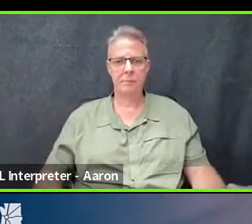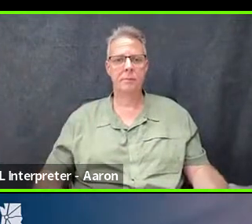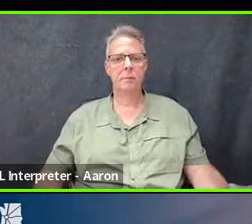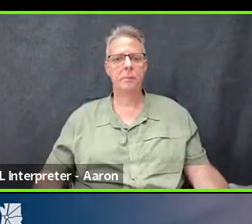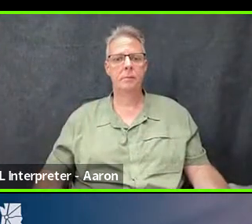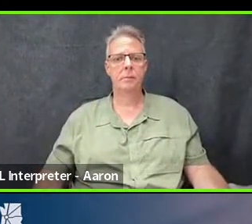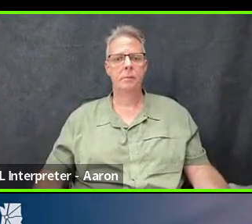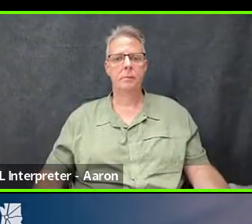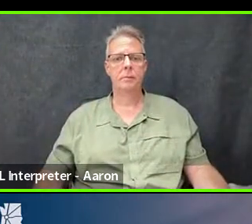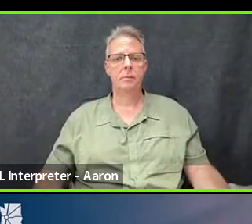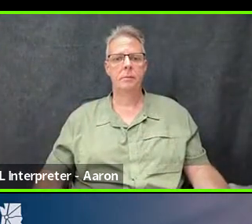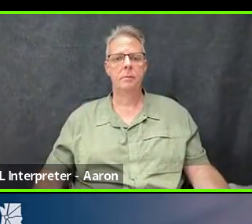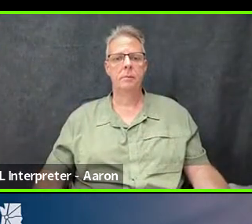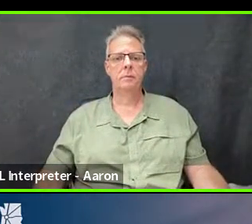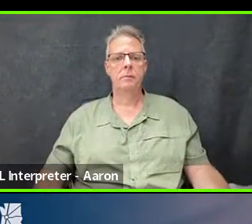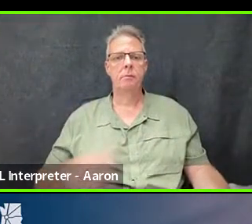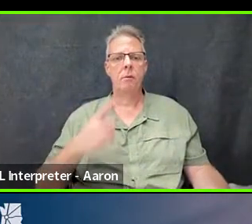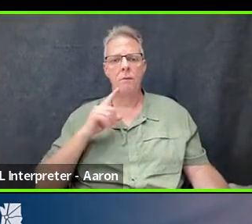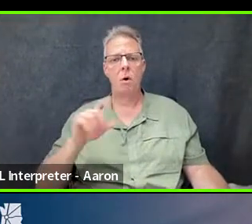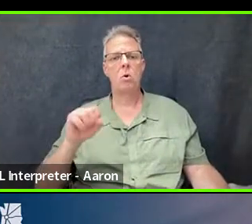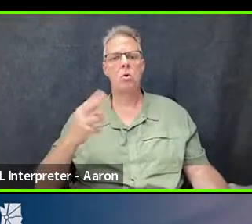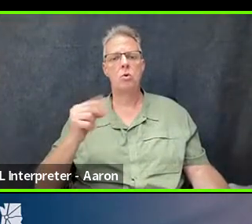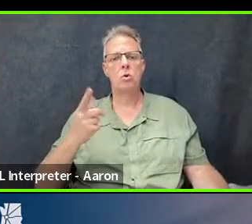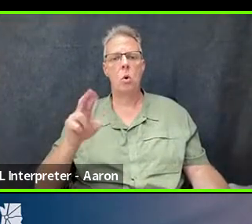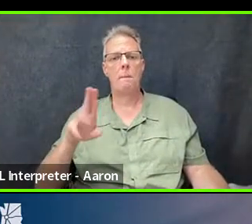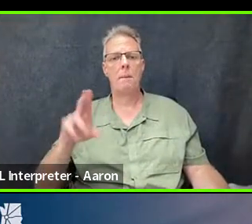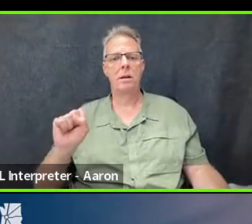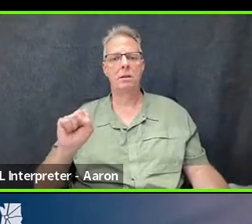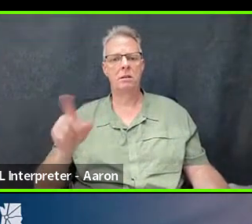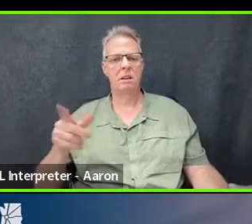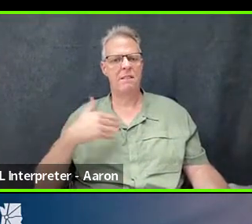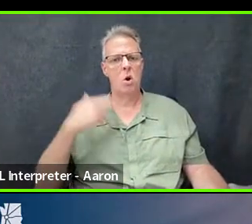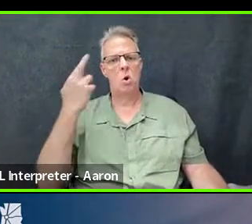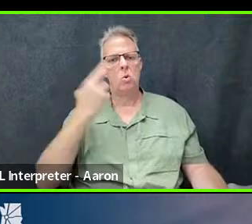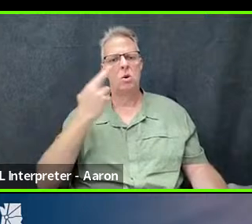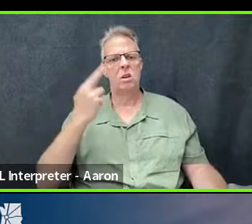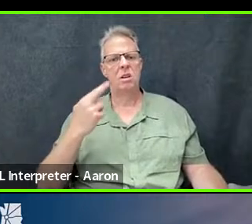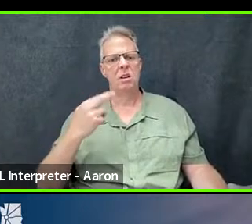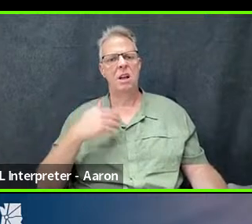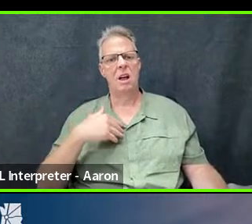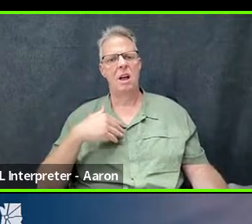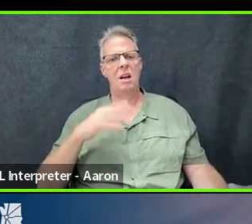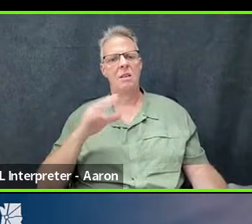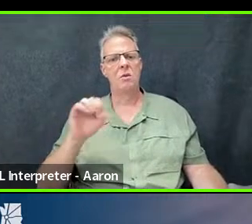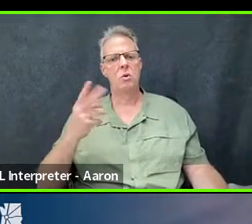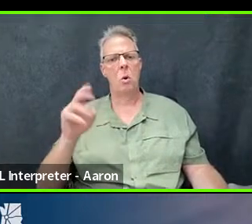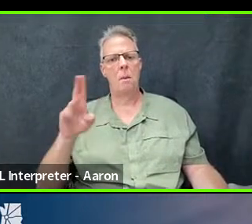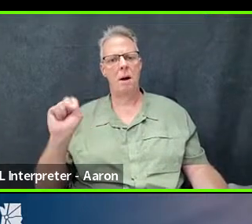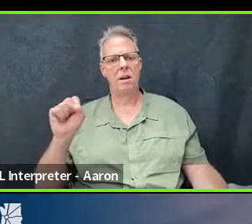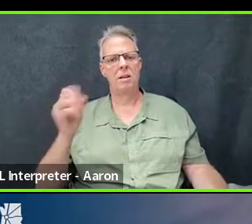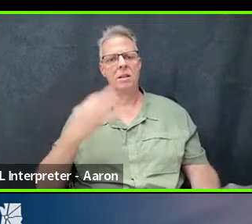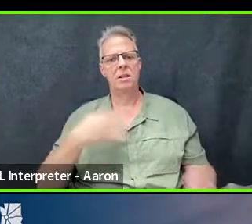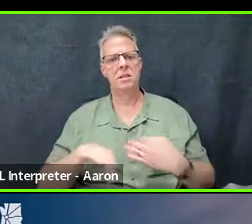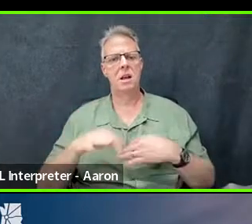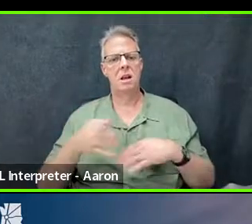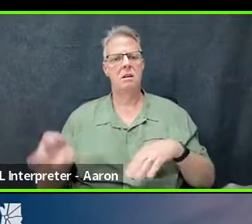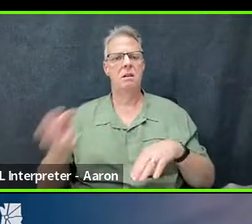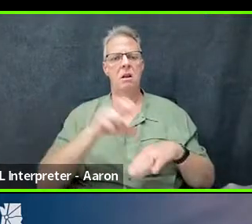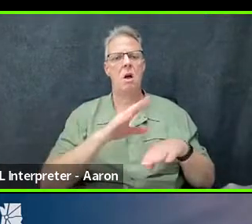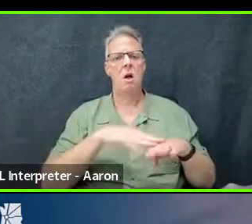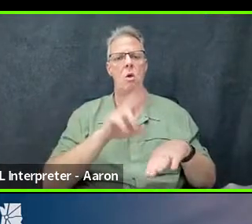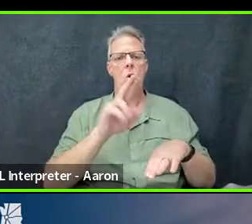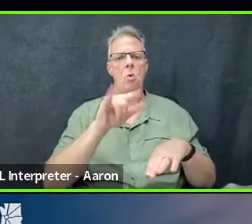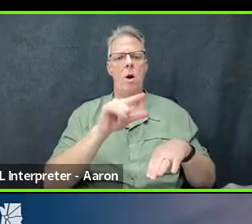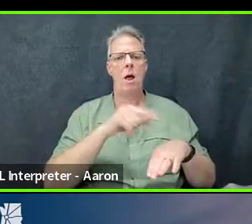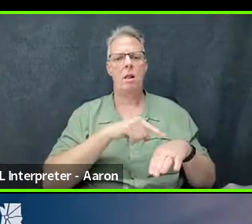Question about shoulder buses. So is there a reason to have shoulder buses as opposed to buses on the rails?